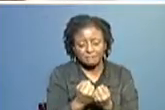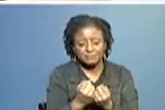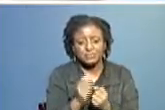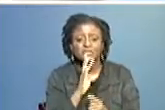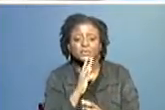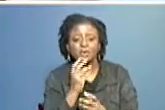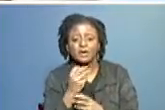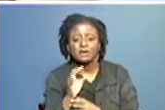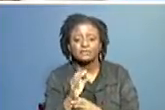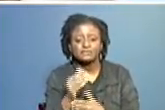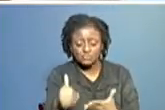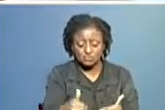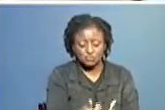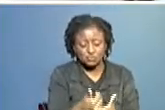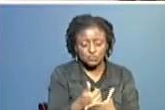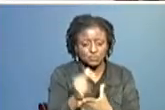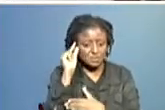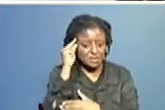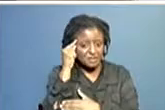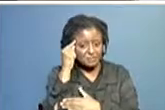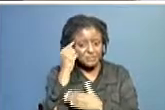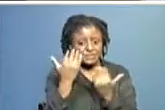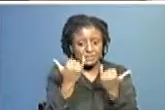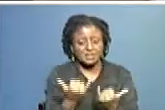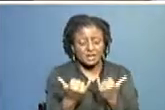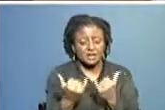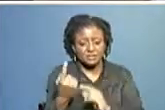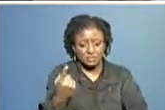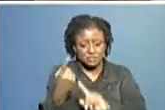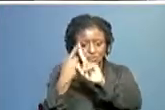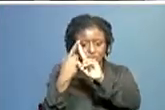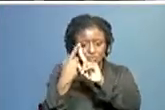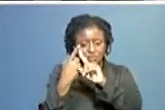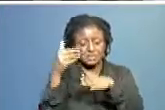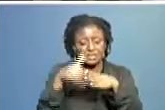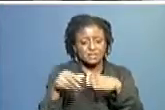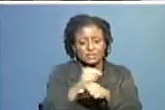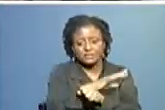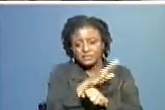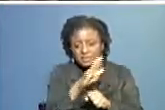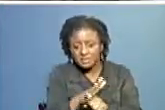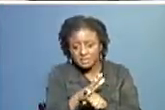new government's immediate goals in a COVID-19 environment.